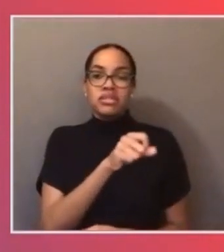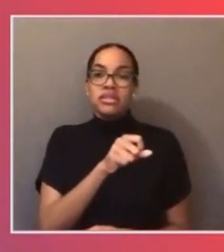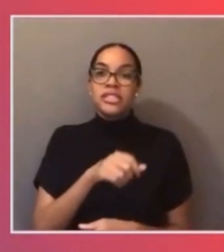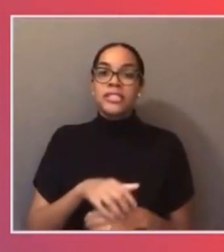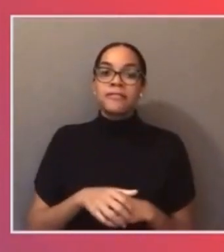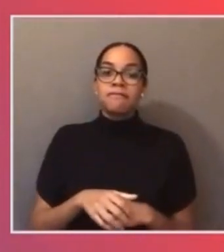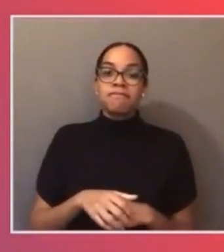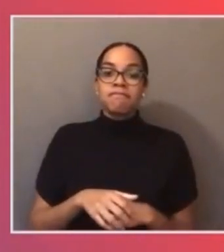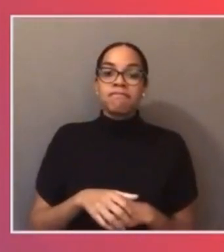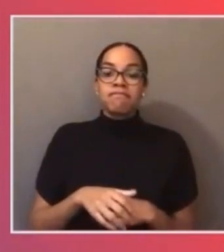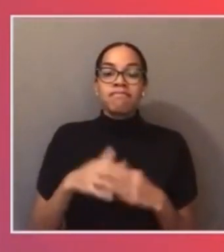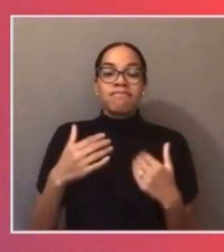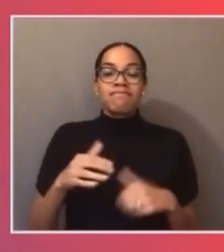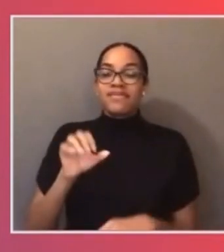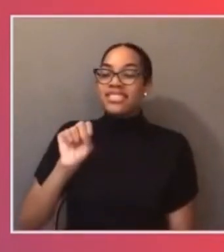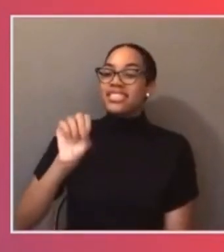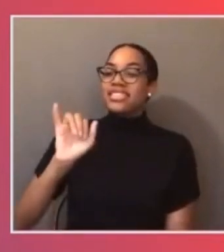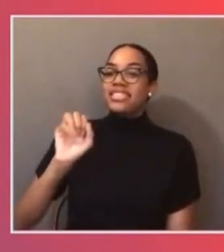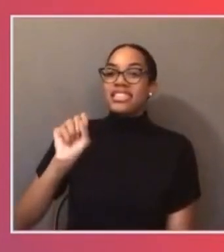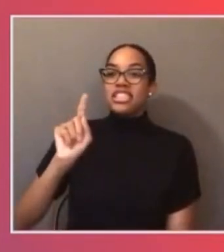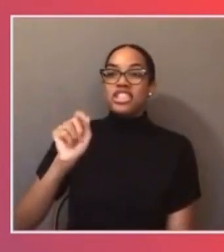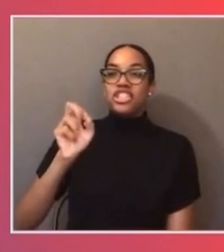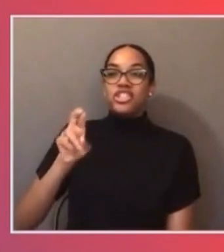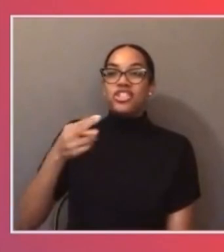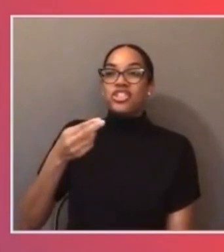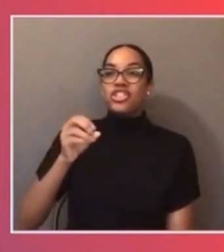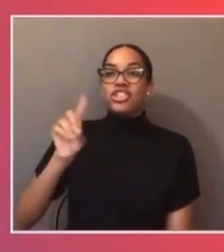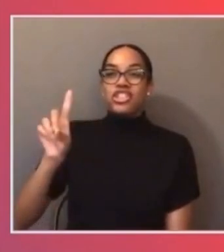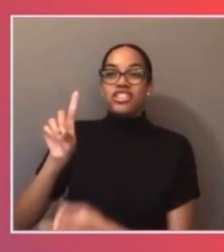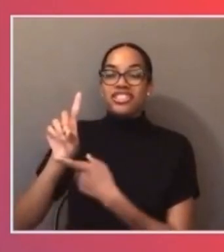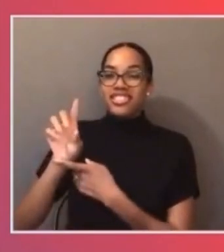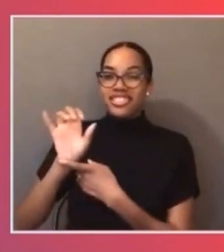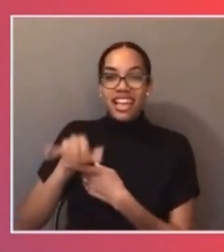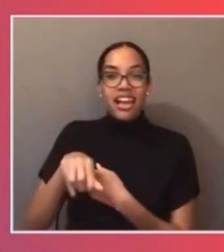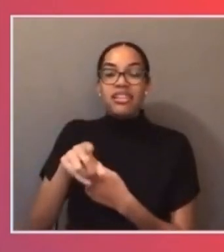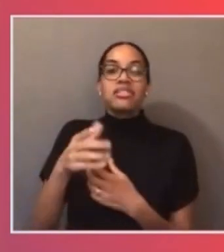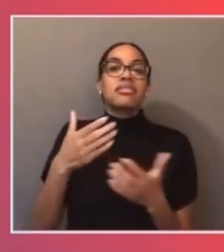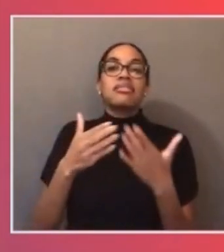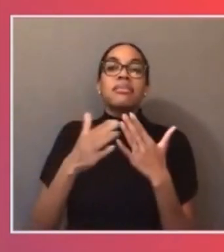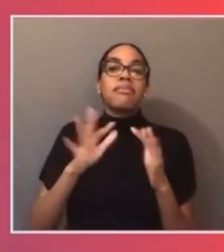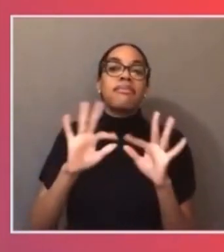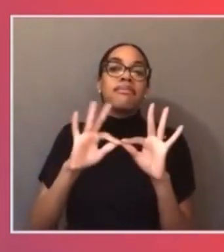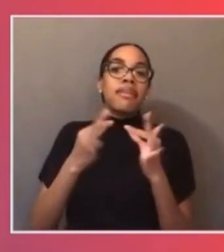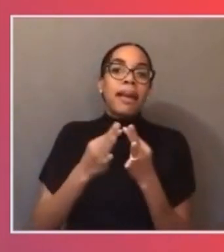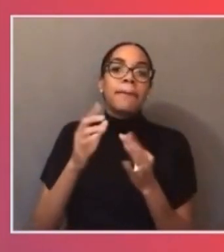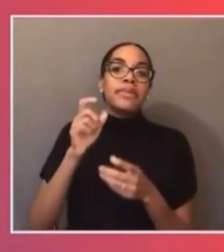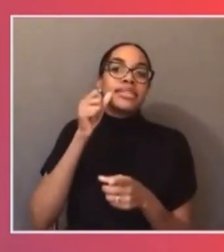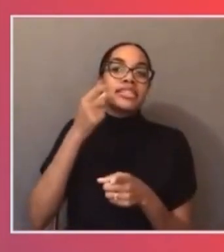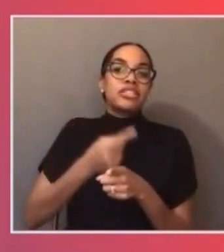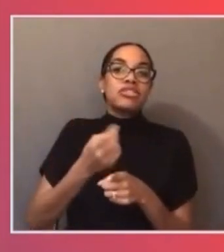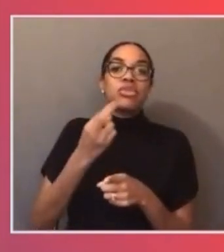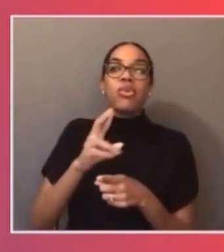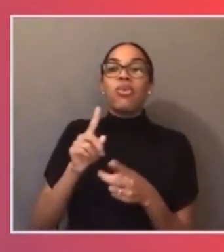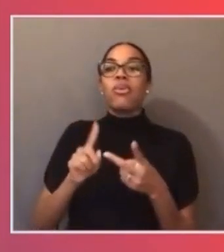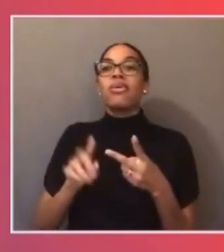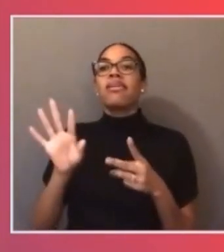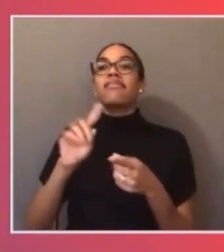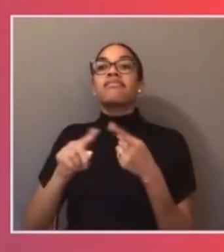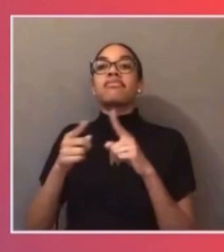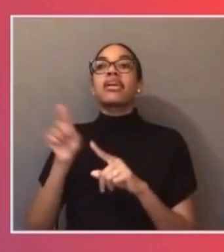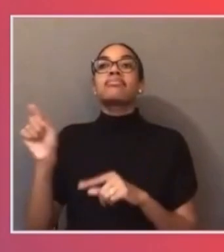sister that you were born with. It's the sisters that you choose, right? And the brothers, right?